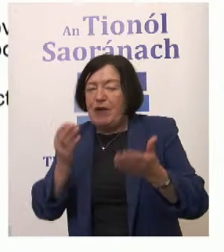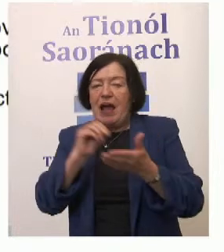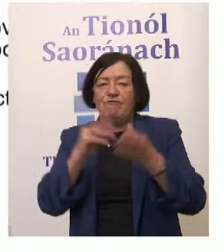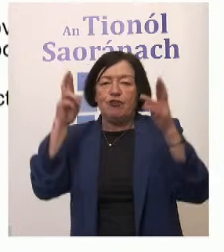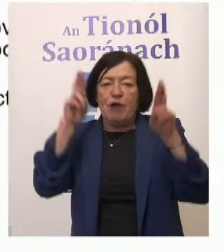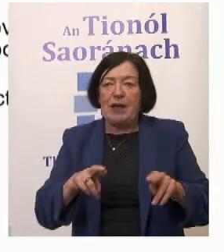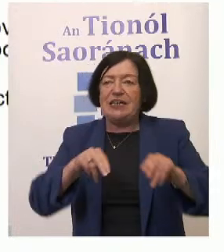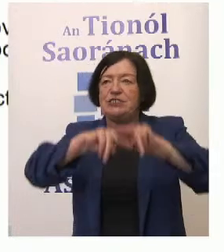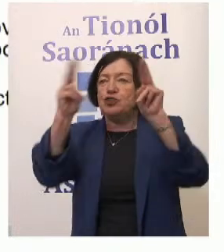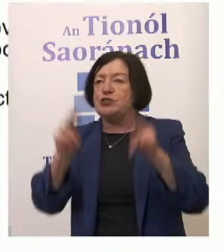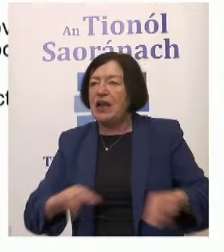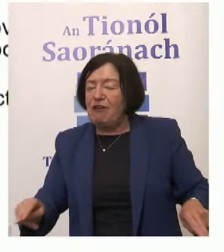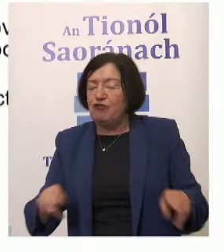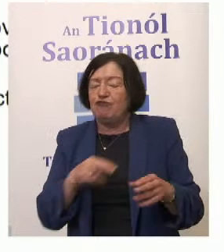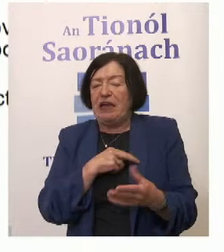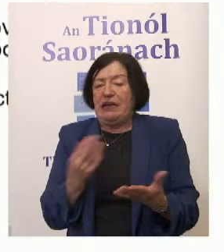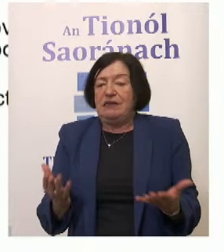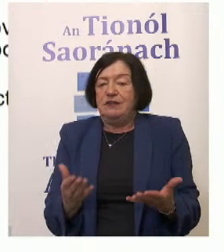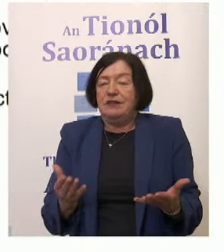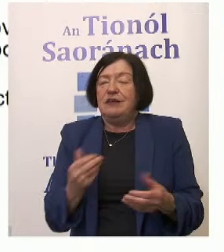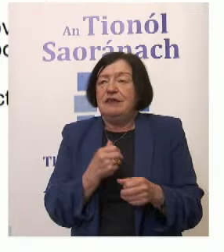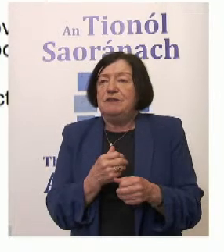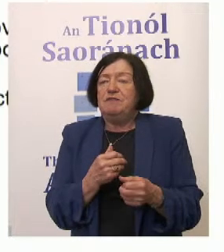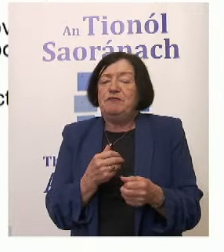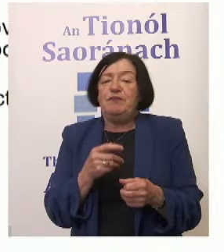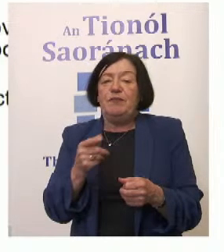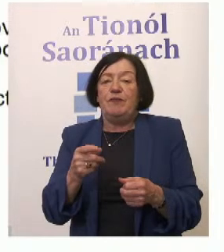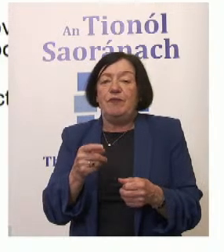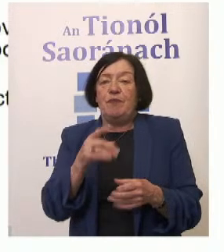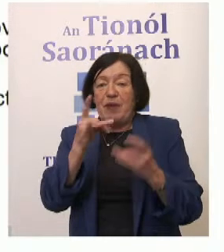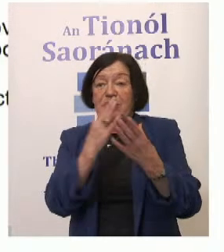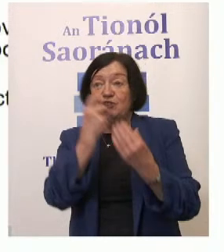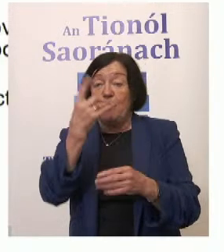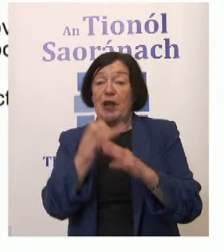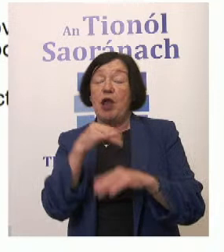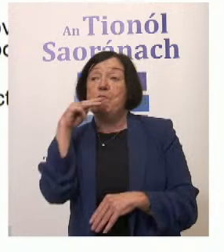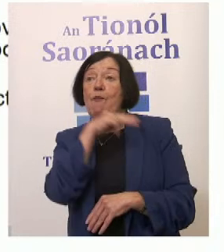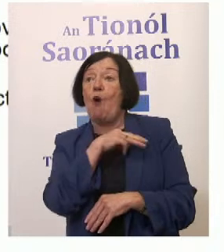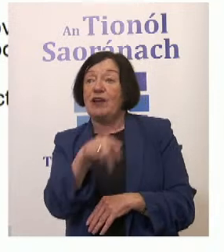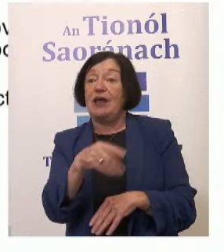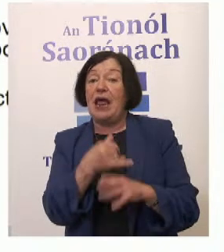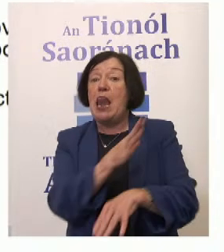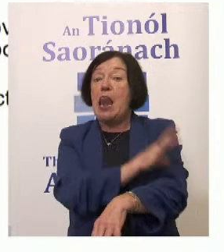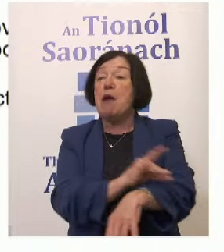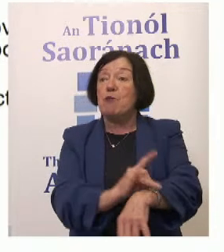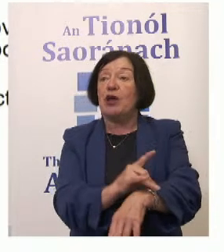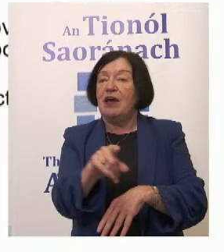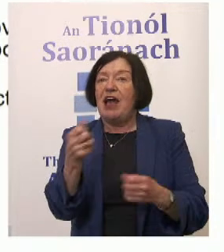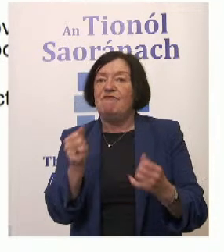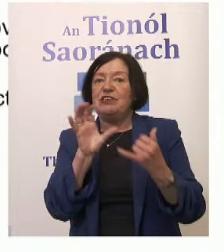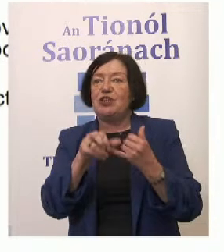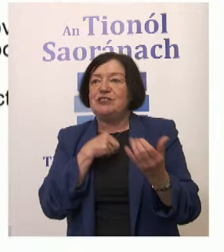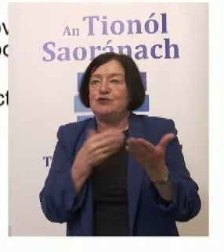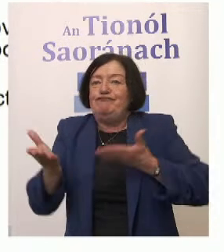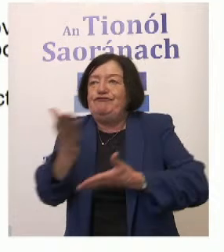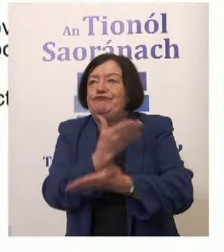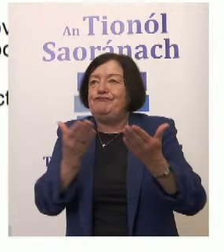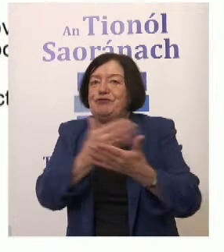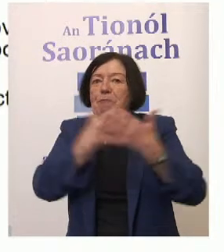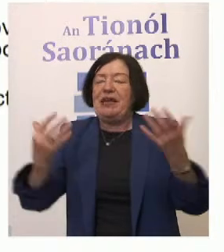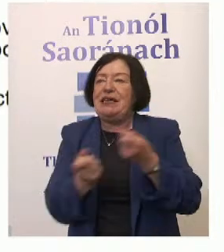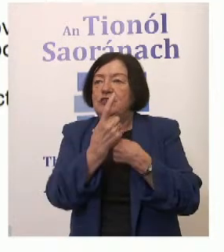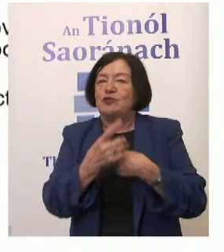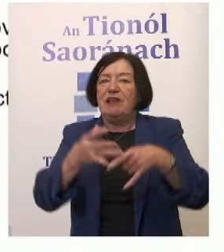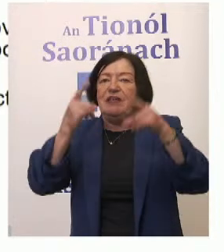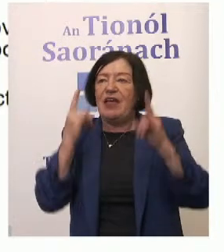into national government, really. It's about saying, make somebody important enough in Limerick that they'll get a chance to talk about the big issues, the